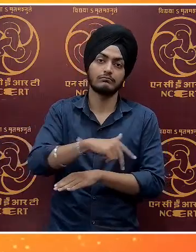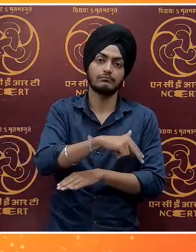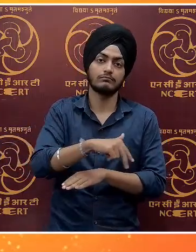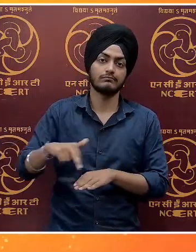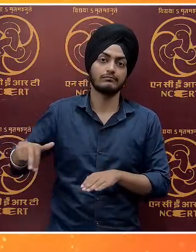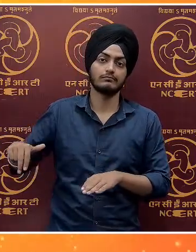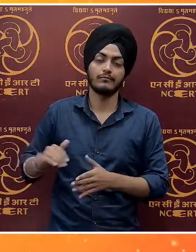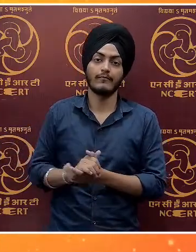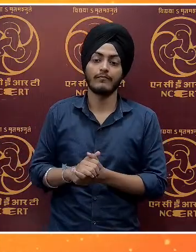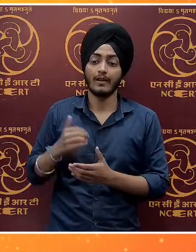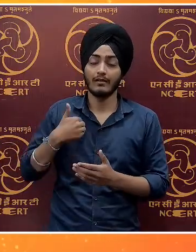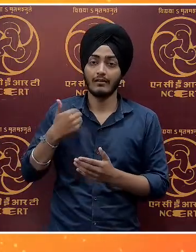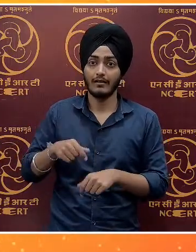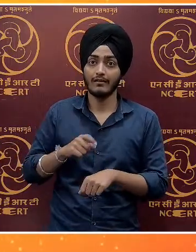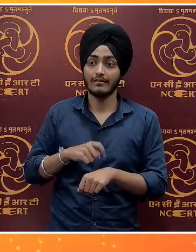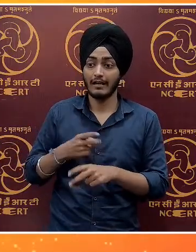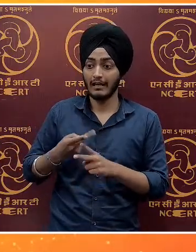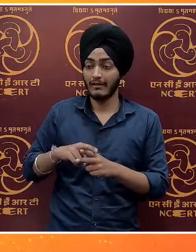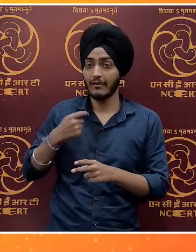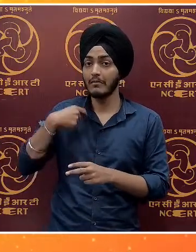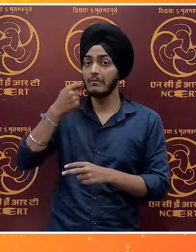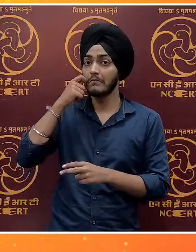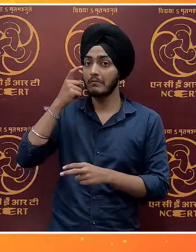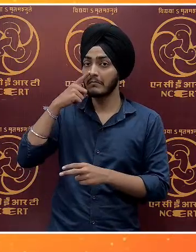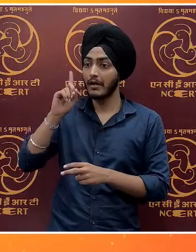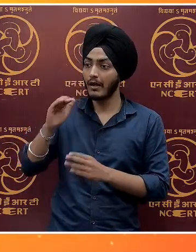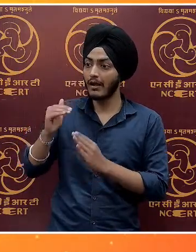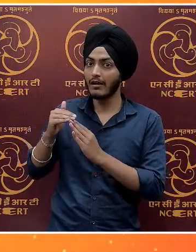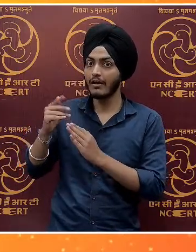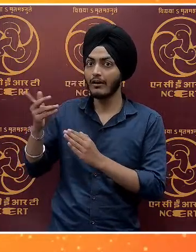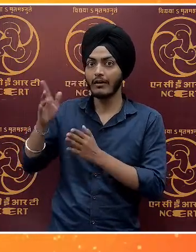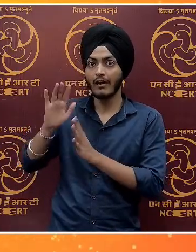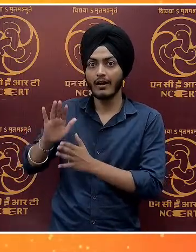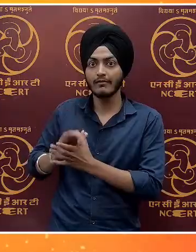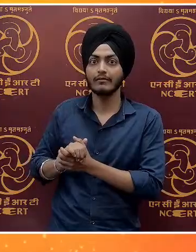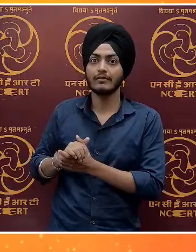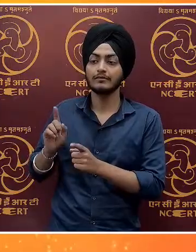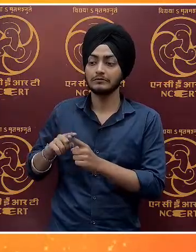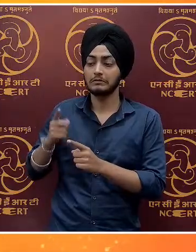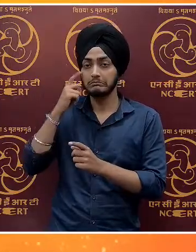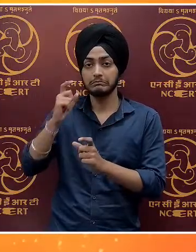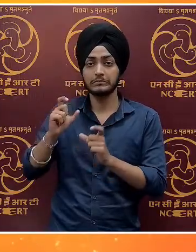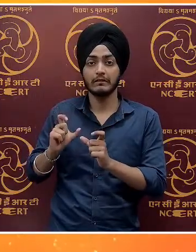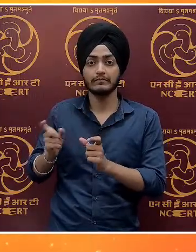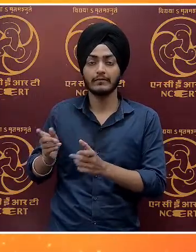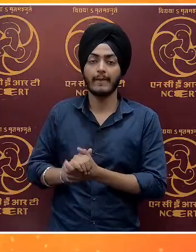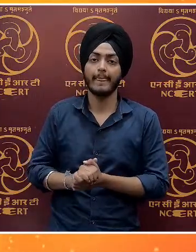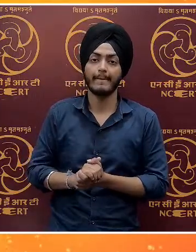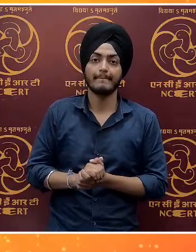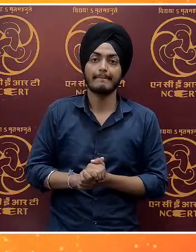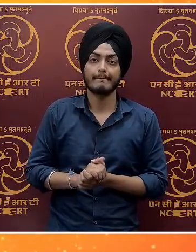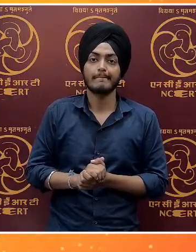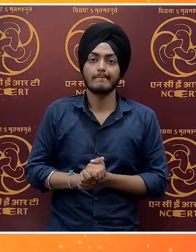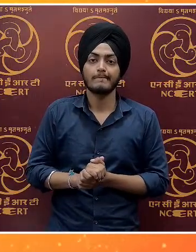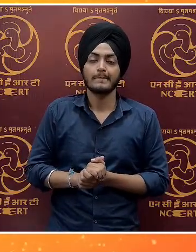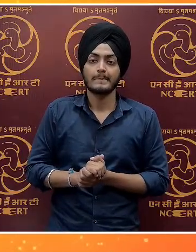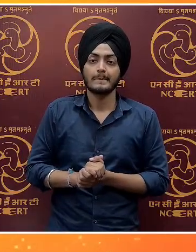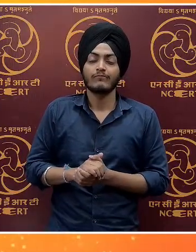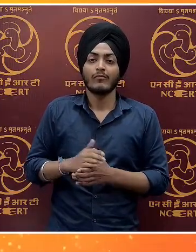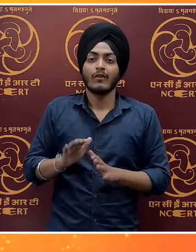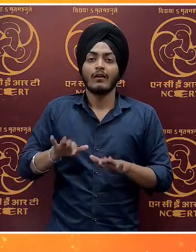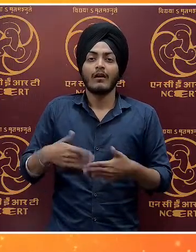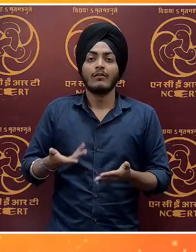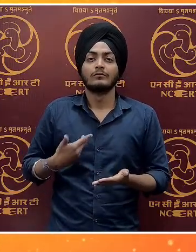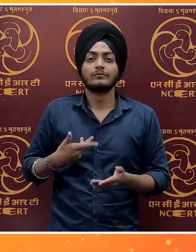there. So my dear tiny tots, if your parents or anybody at home is doing that, please caution them. Yeah. So how